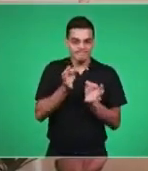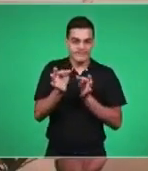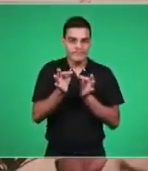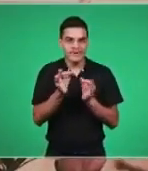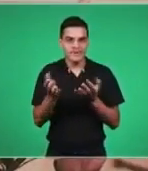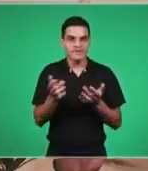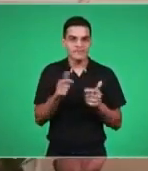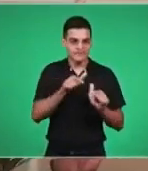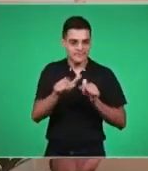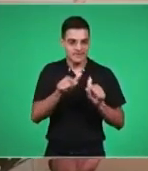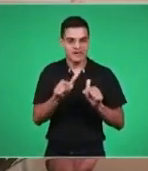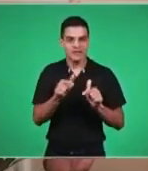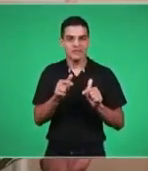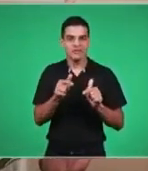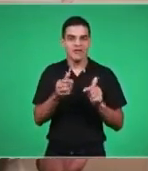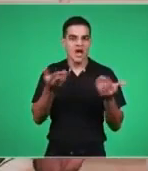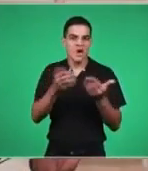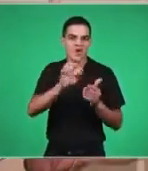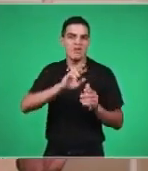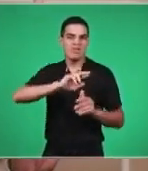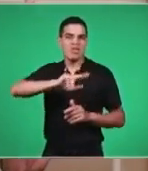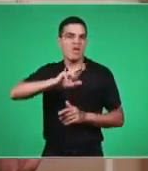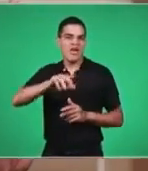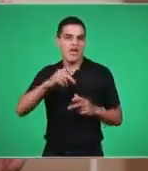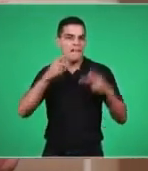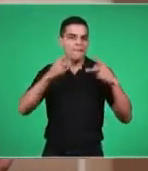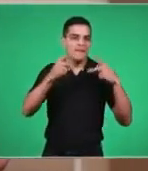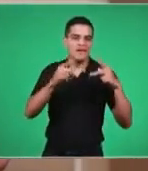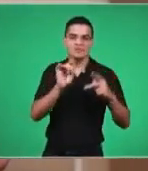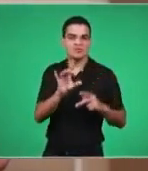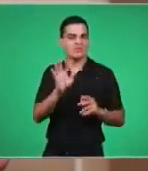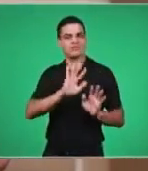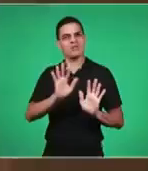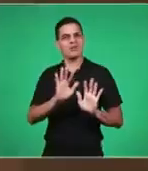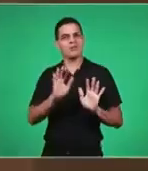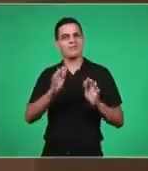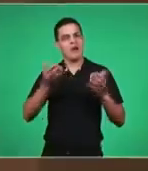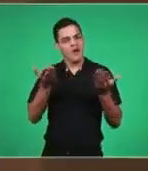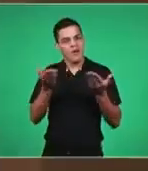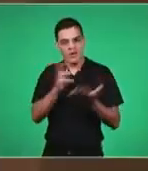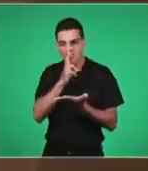And we are producing fruits in this moment.